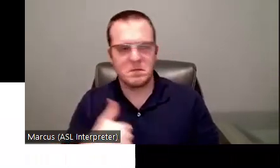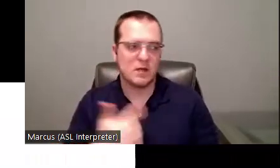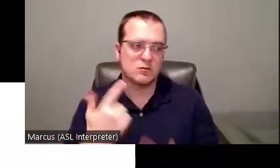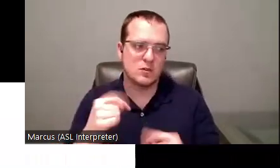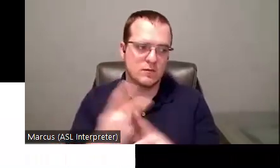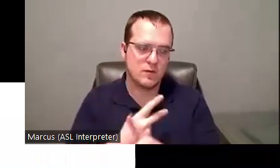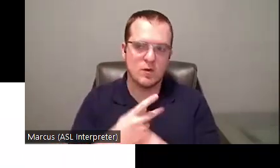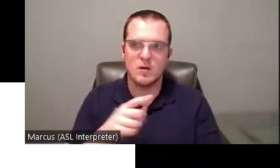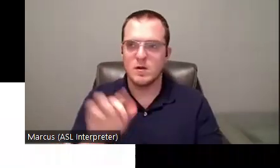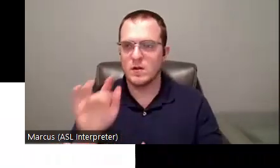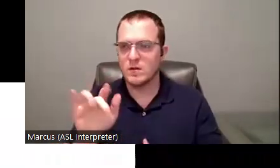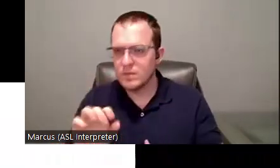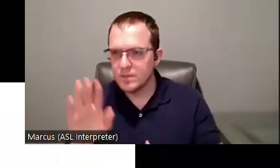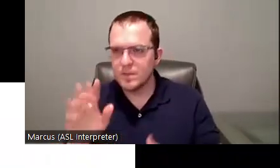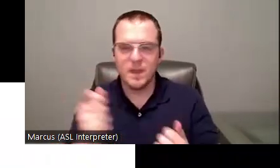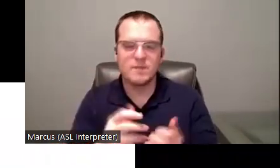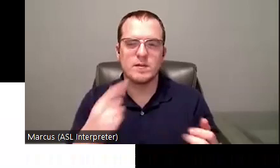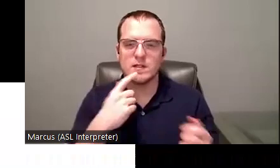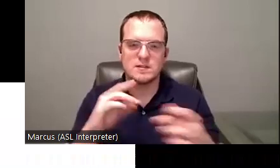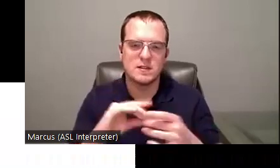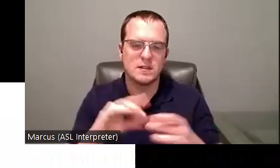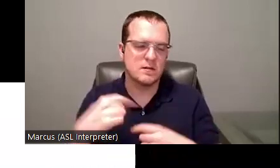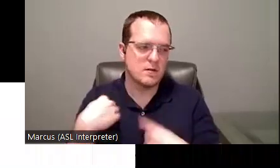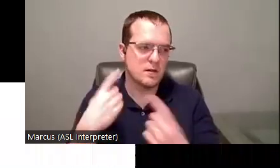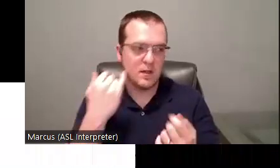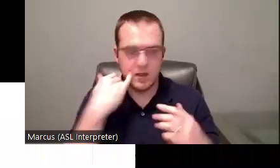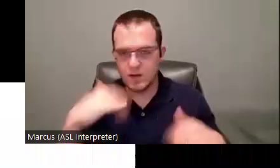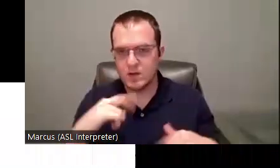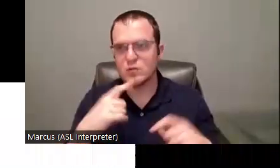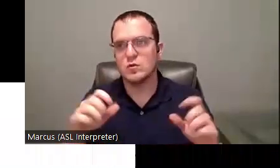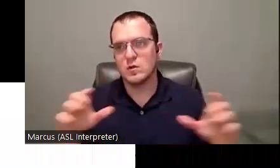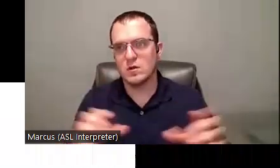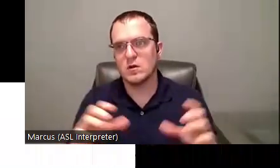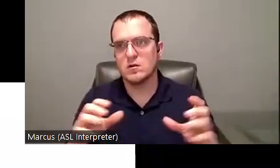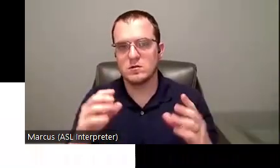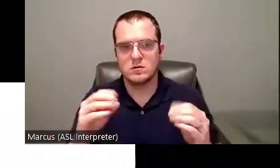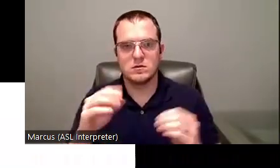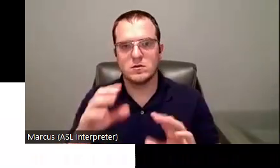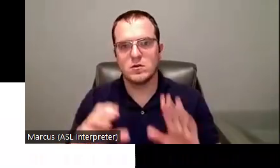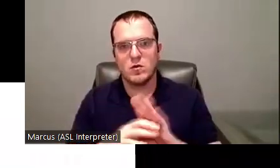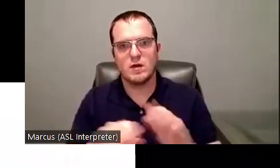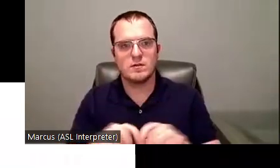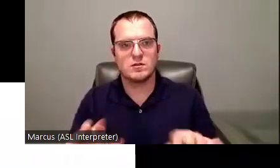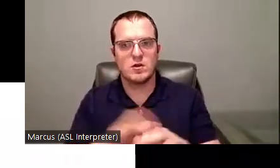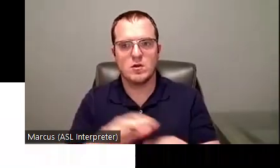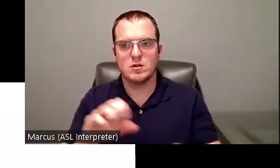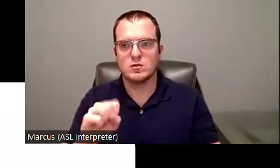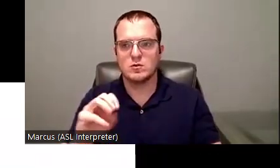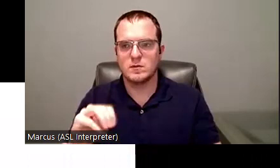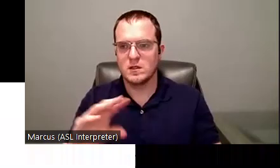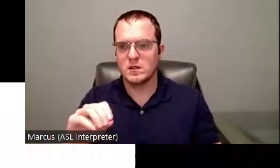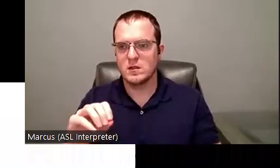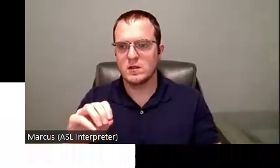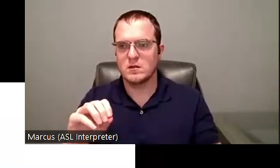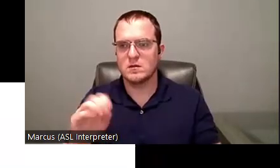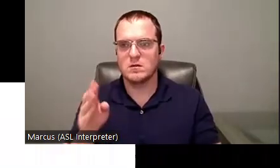Everything that has been said, I would also, if we haven't already, just encourage us to share this graphics on social media and broadly, because it's